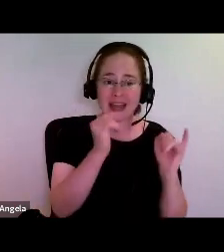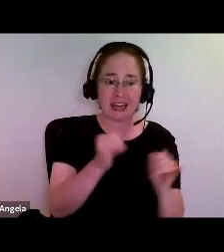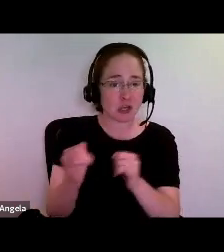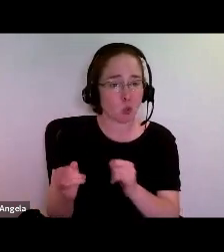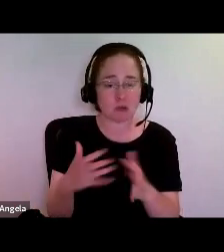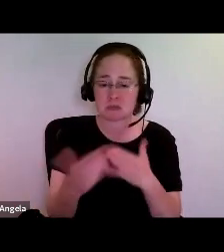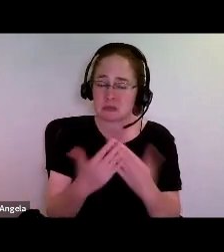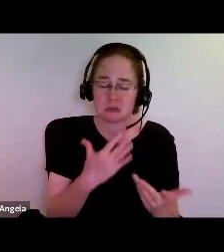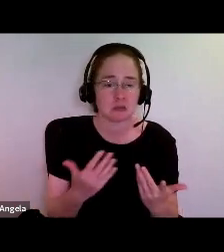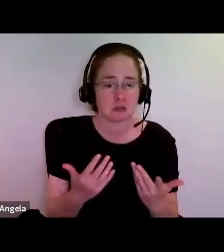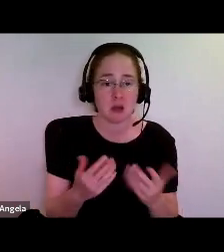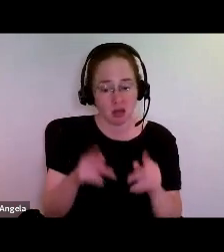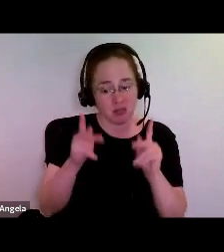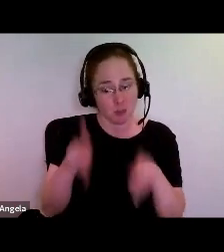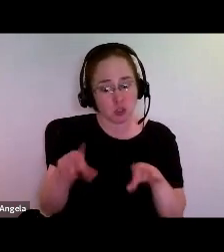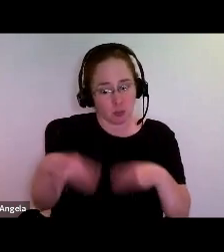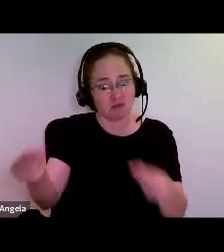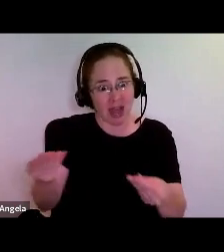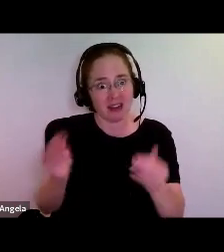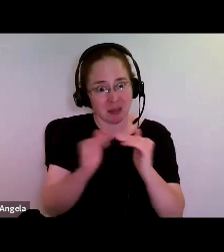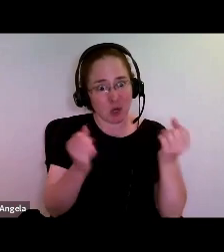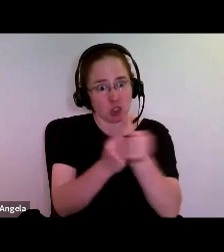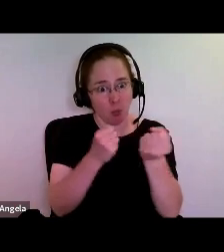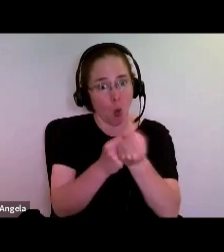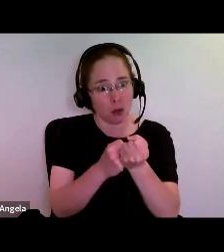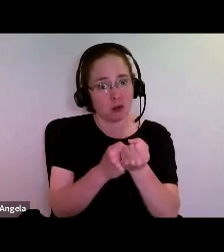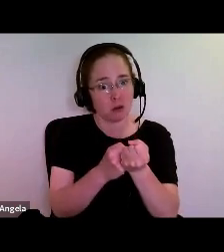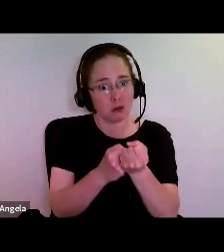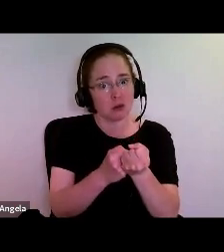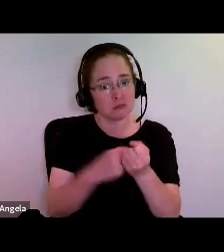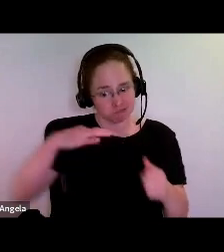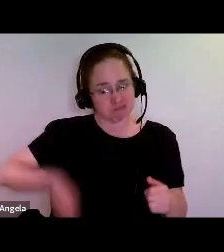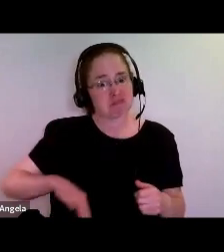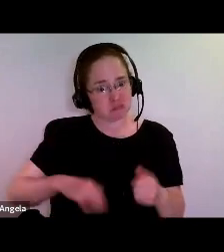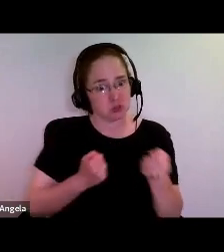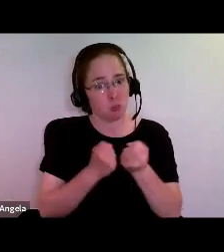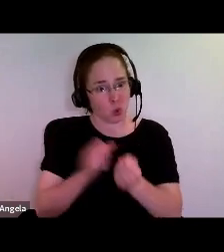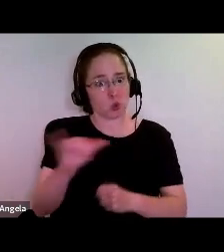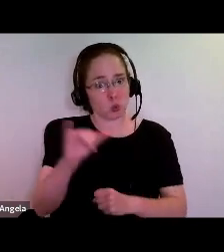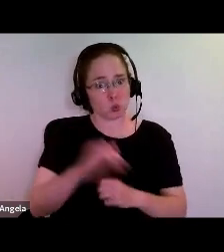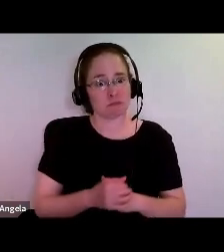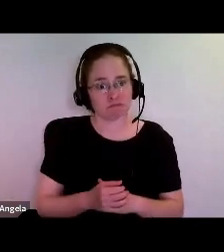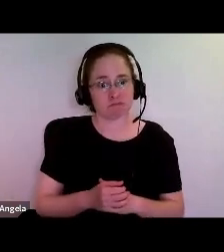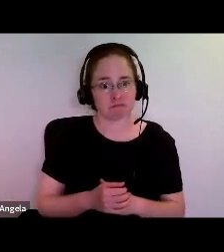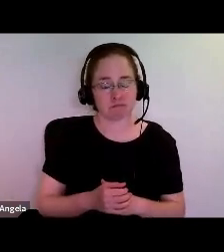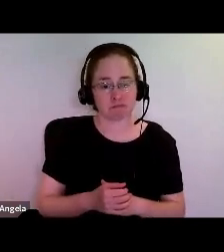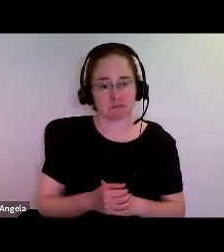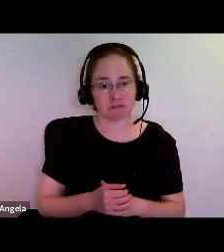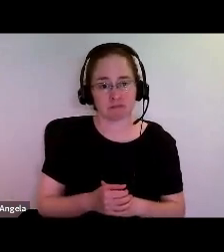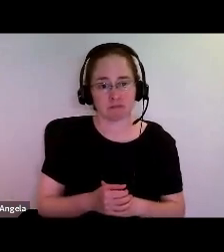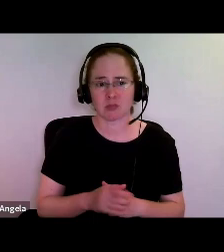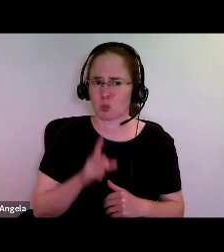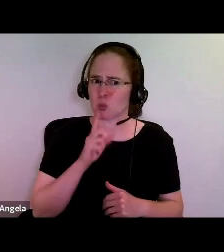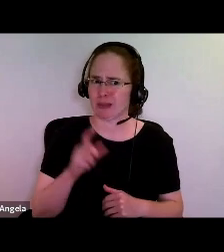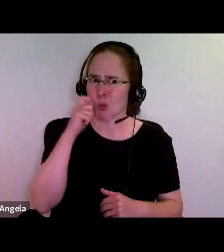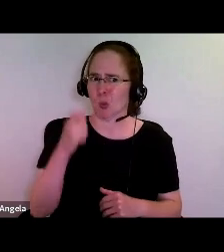individuals, is that the person providing the peer support is getting support themselves. So again, it's just